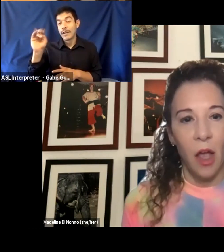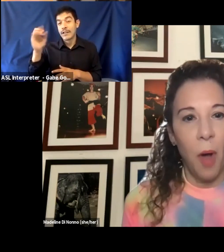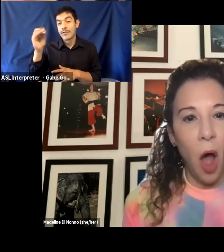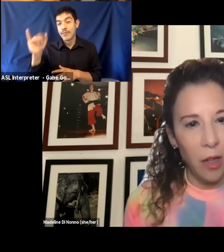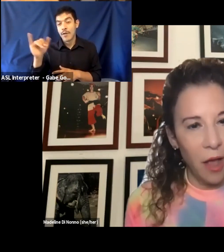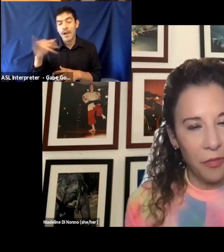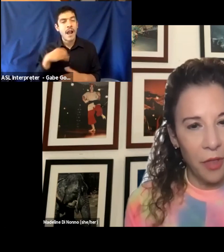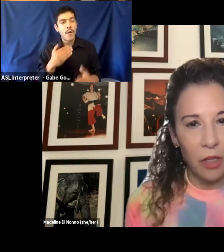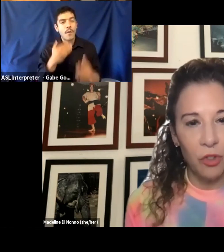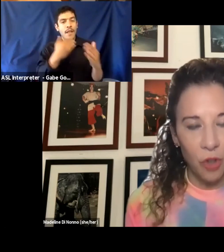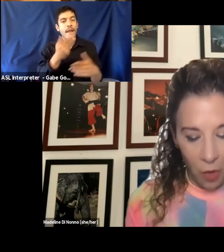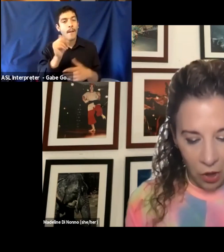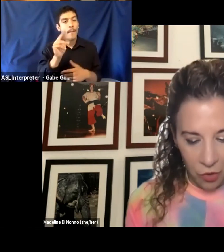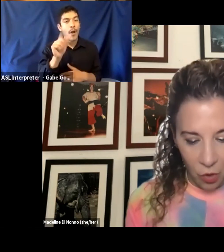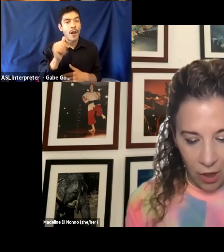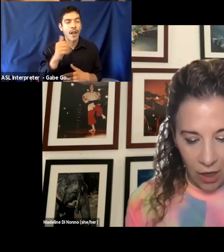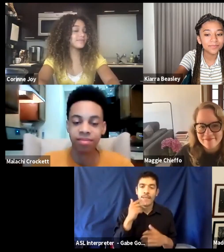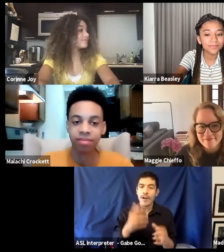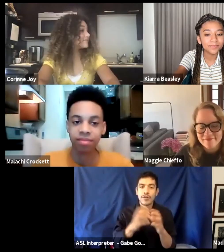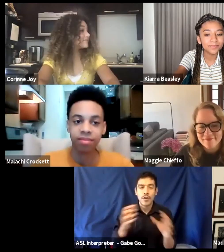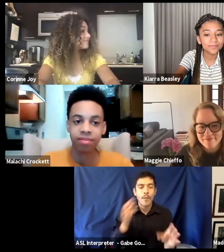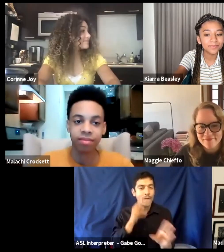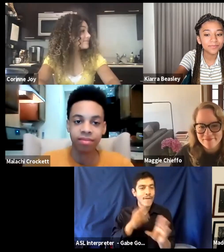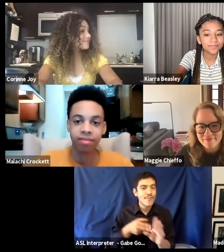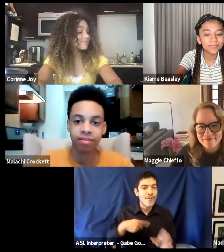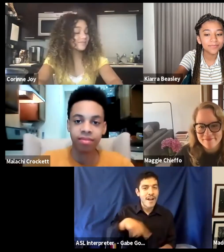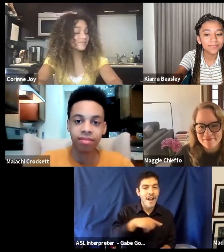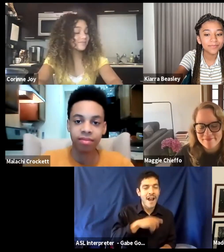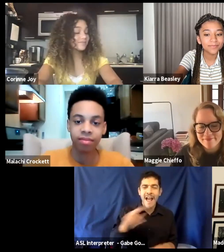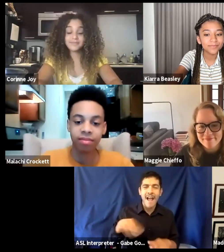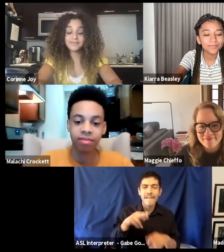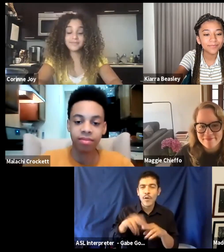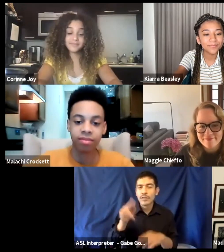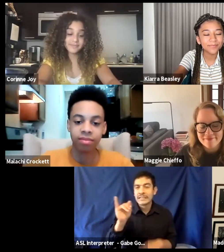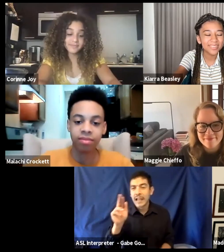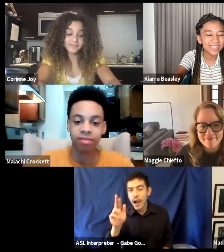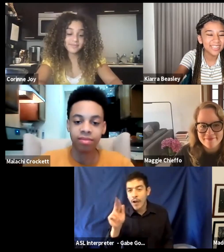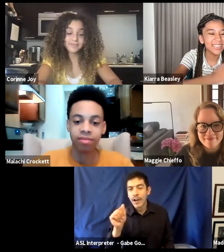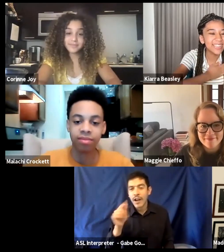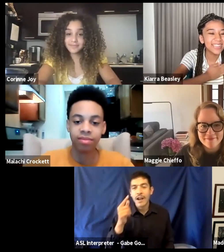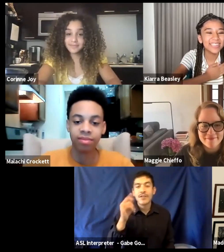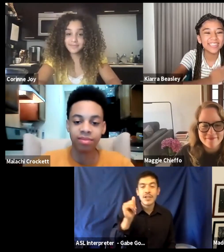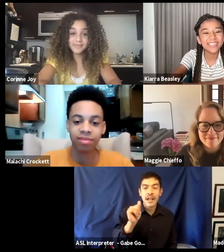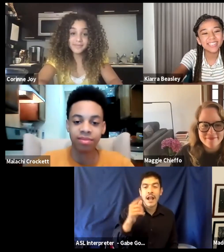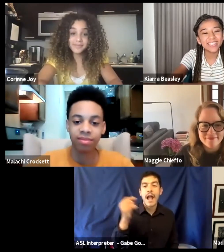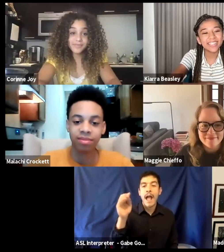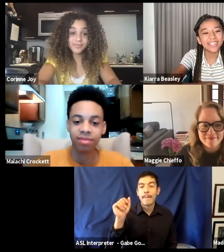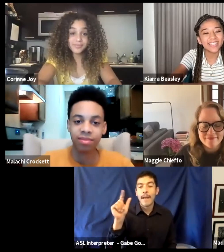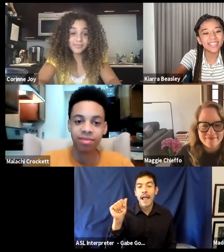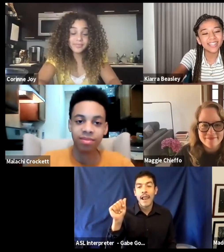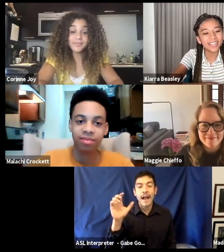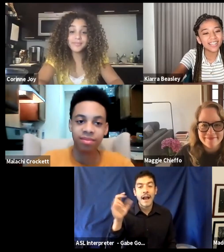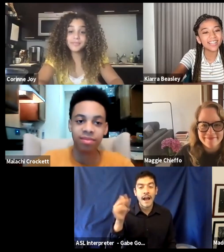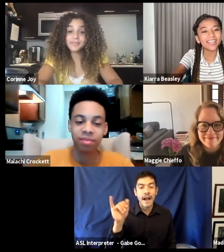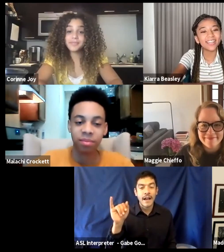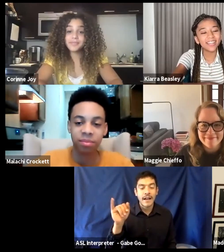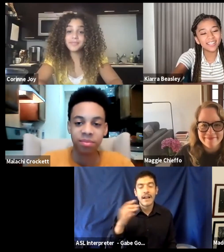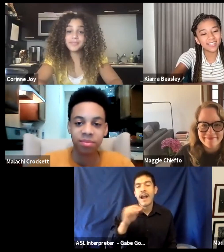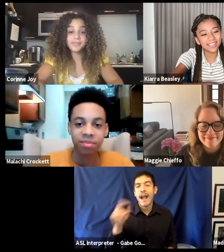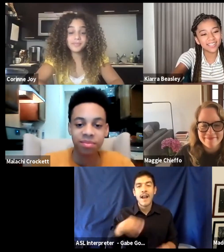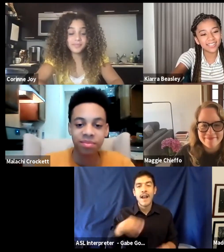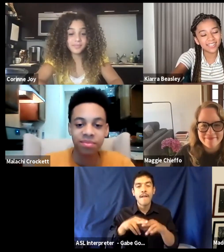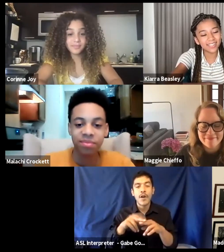thank Paula. Thank you so much for joining us. And of course, Kiarra, Jia, and Malachai. And of course,